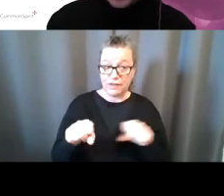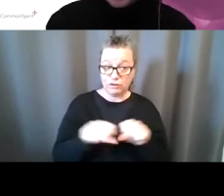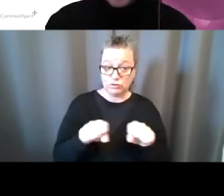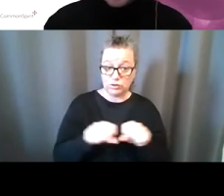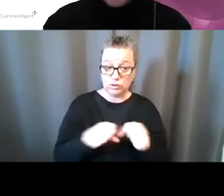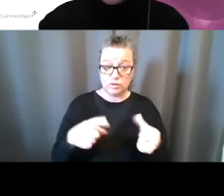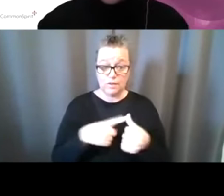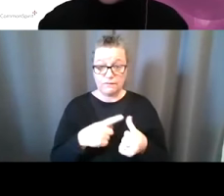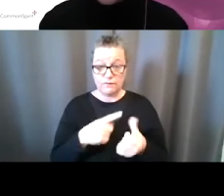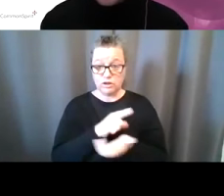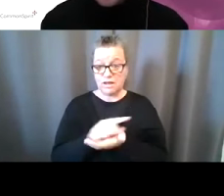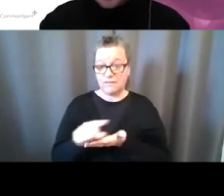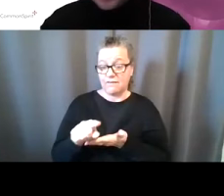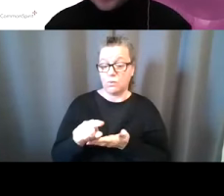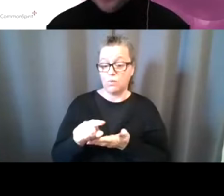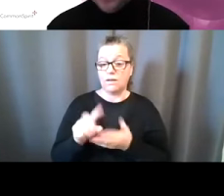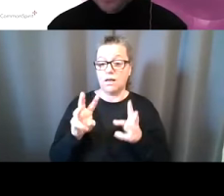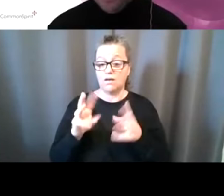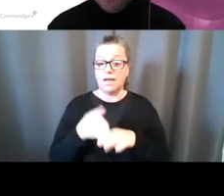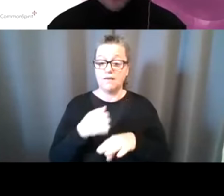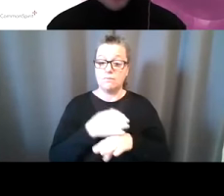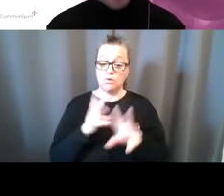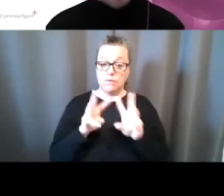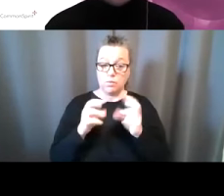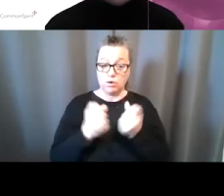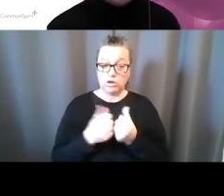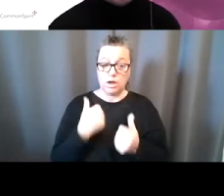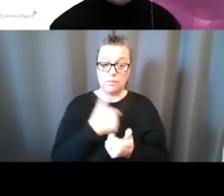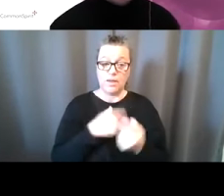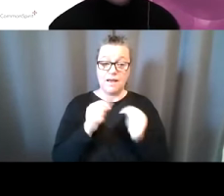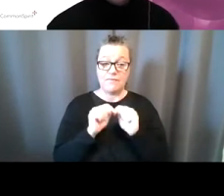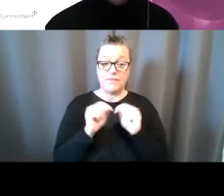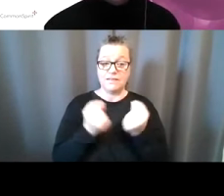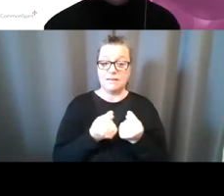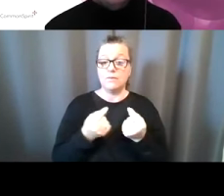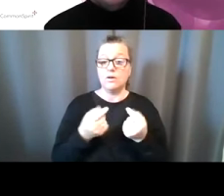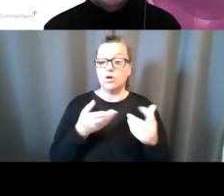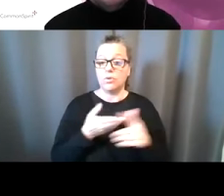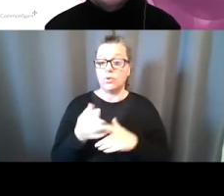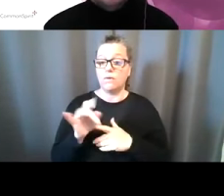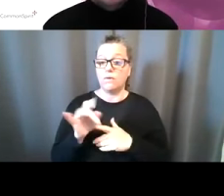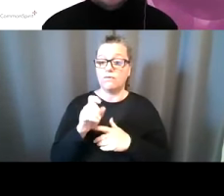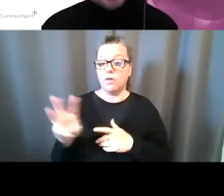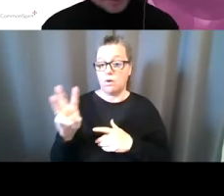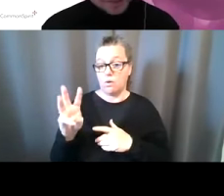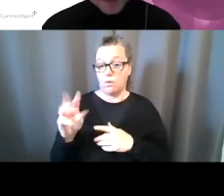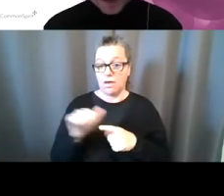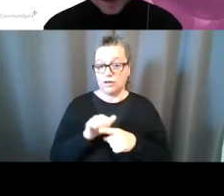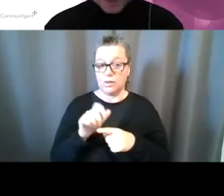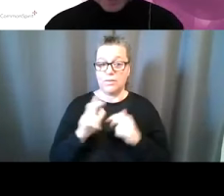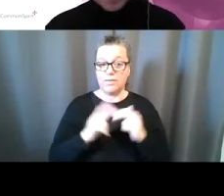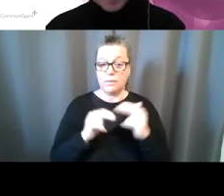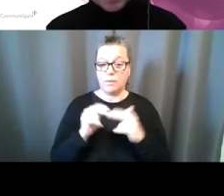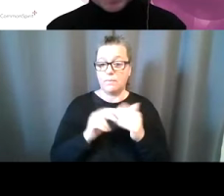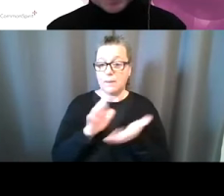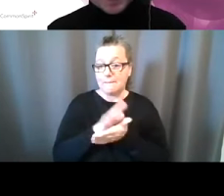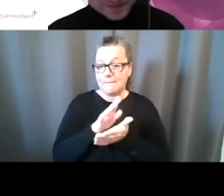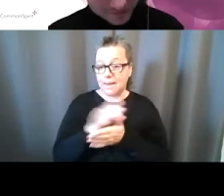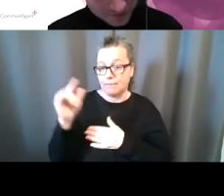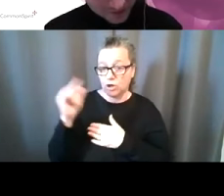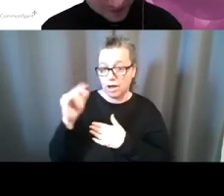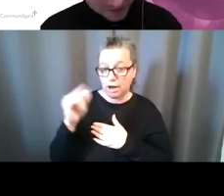every week-long improvement workshop we have the team go through a flow exercise where they typically would build paper airplanes. And this